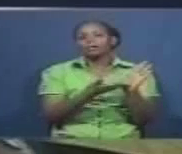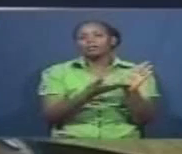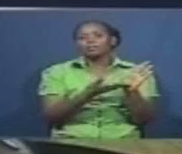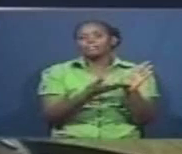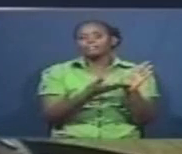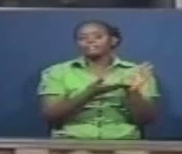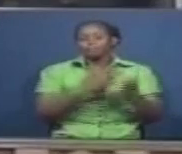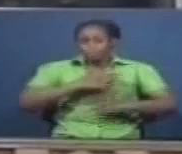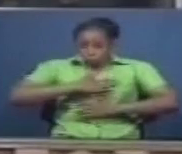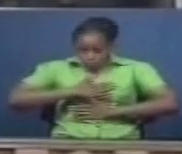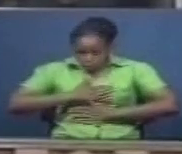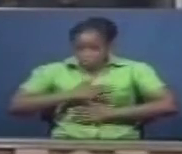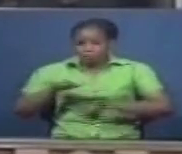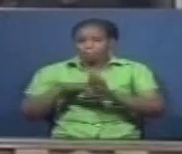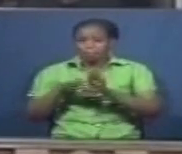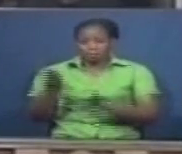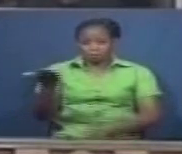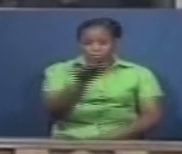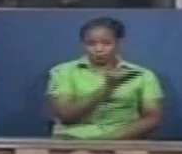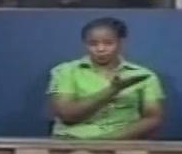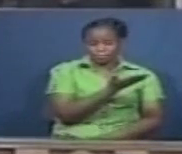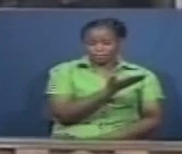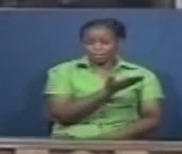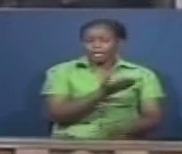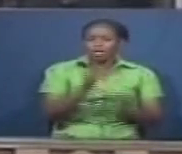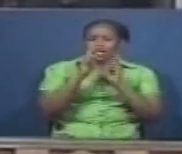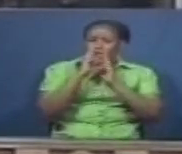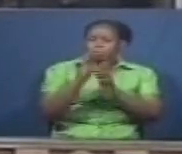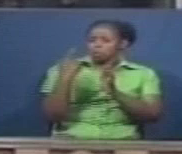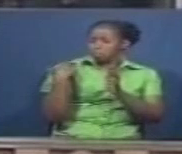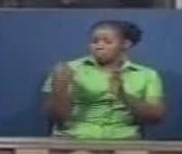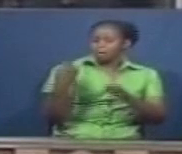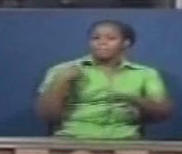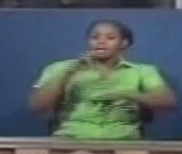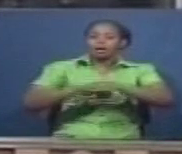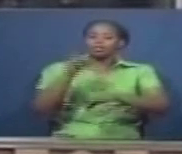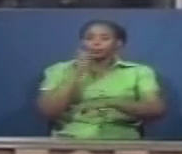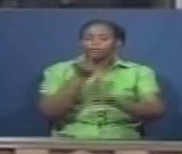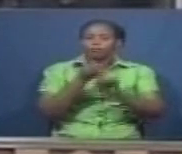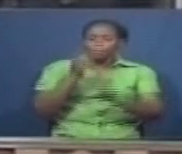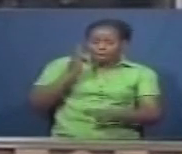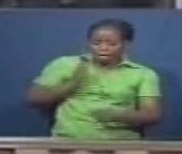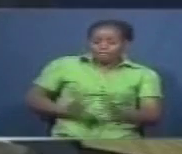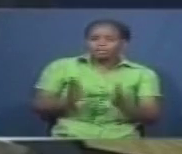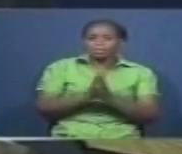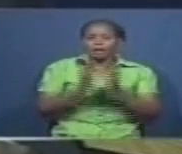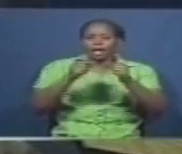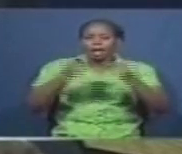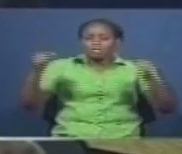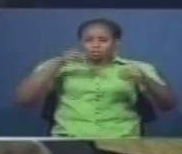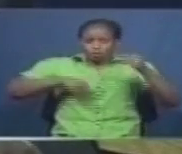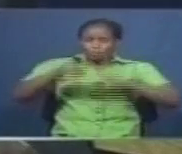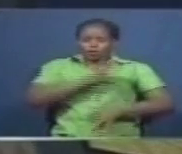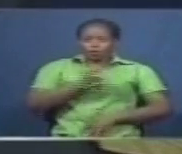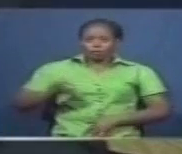Honorable members, the latest report I have received from the Ethics and Anti-Corruption Commission contains